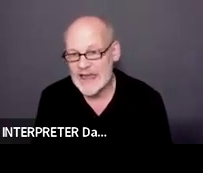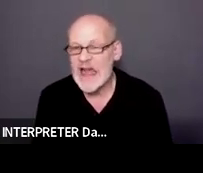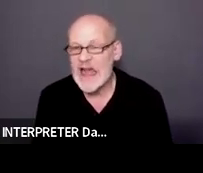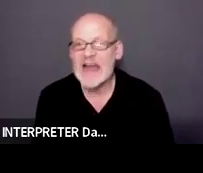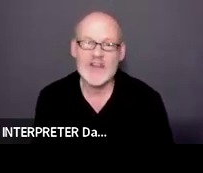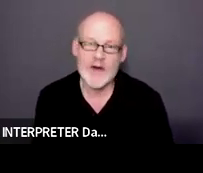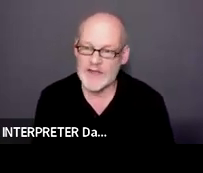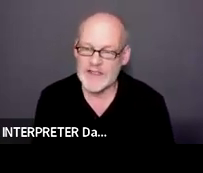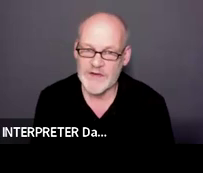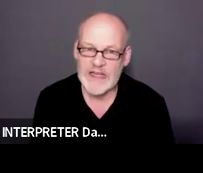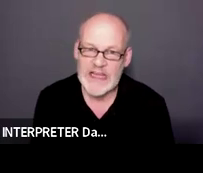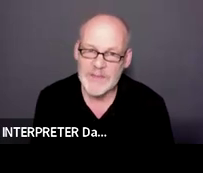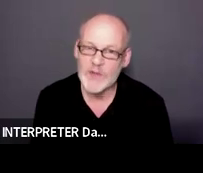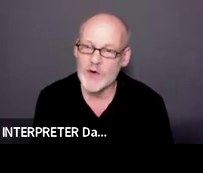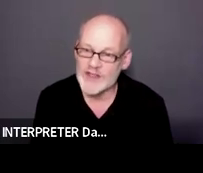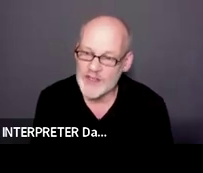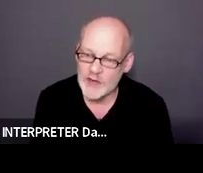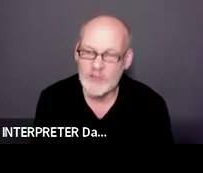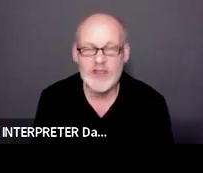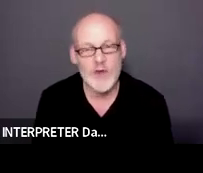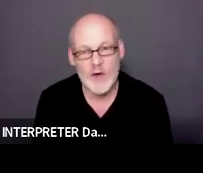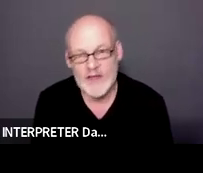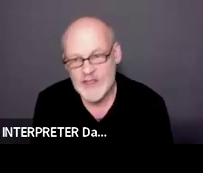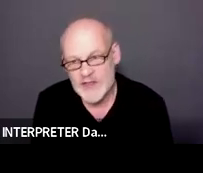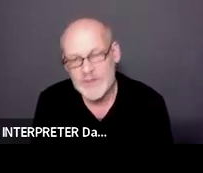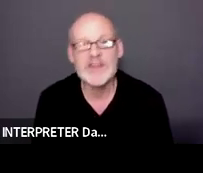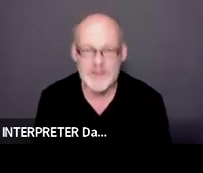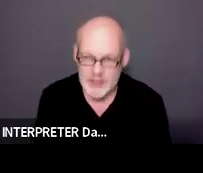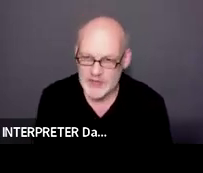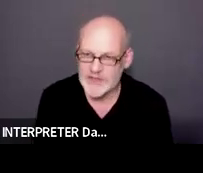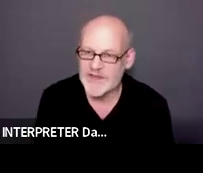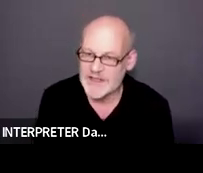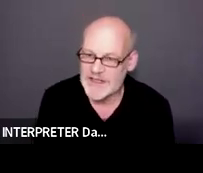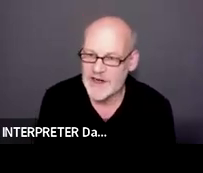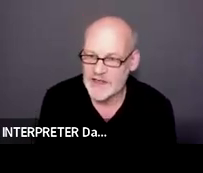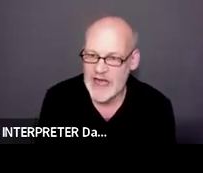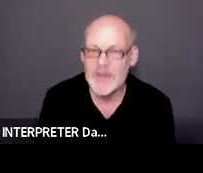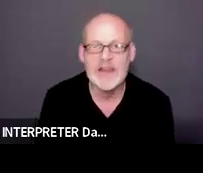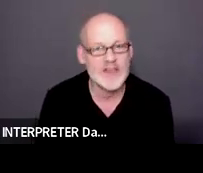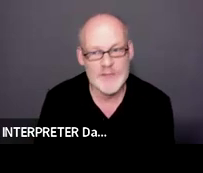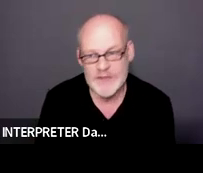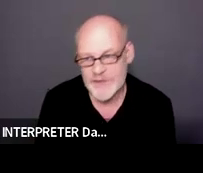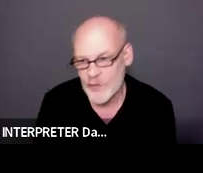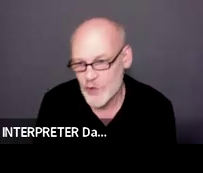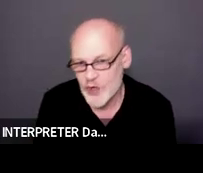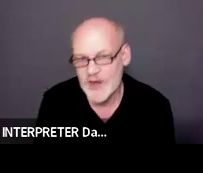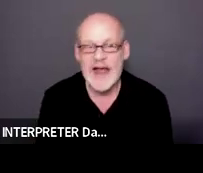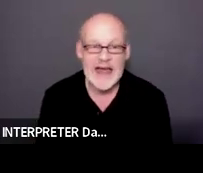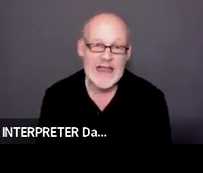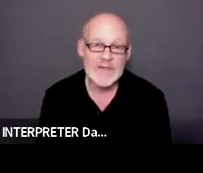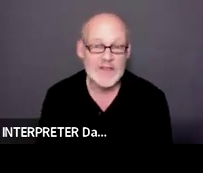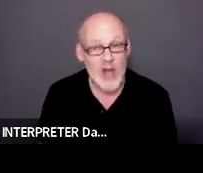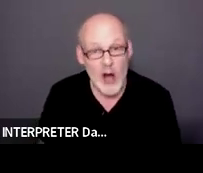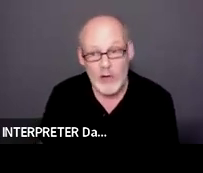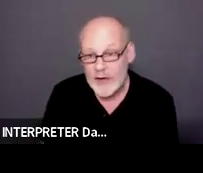it. And so I don't think it's fair to keep you working solo, so you are excused, but please do charge us for the entire time, and thank you so much for your work.